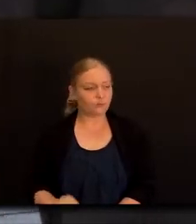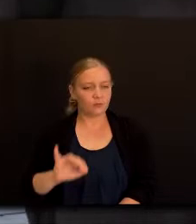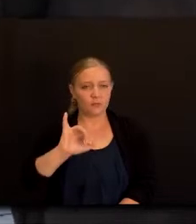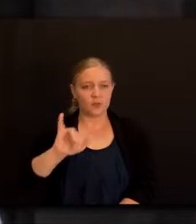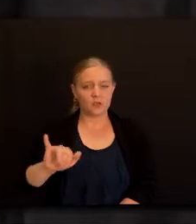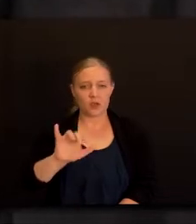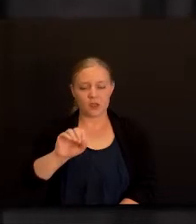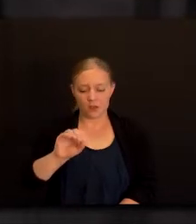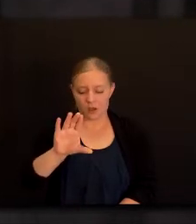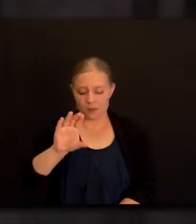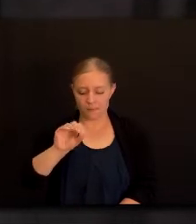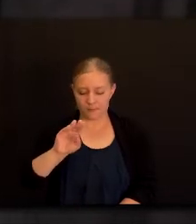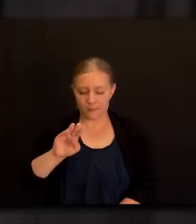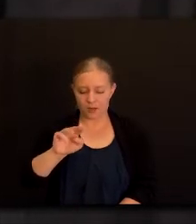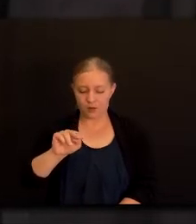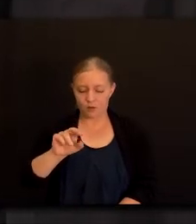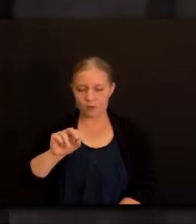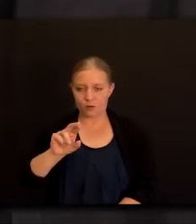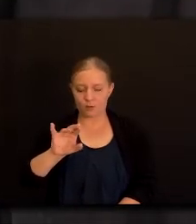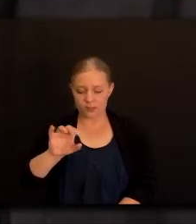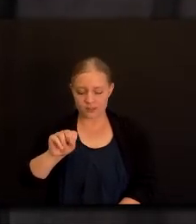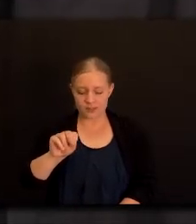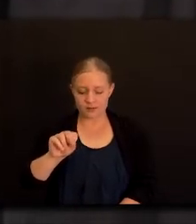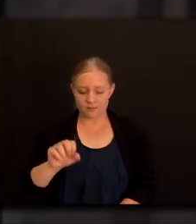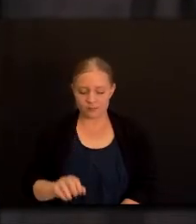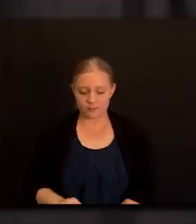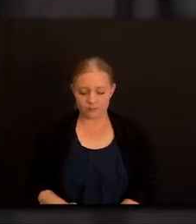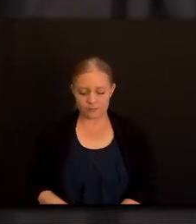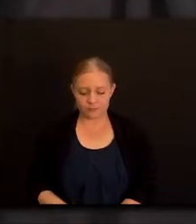Jacob Owen Norris.